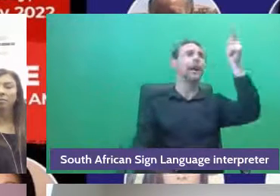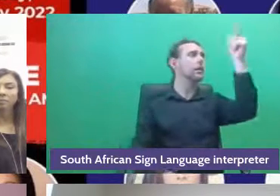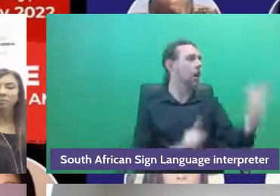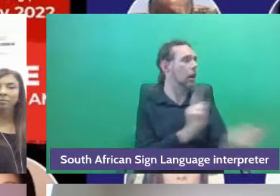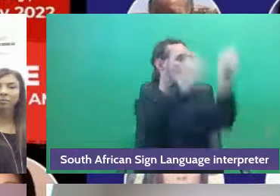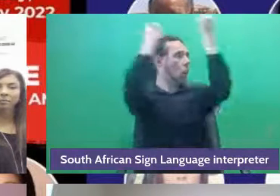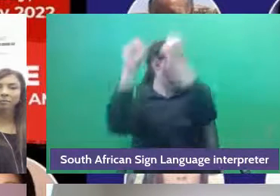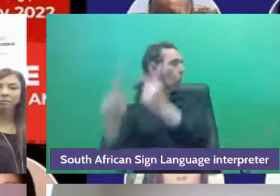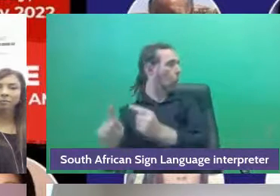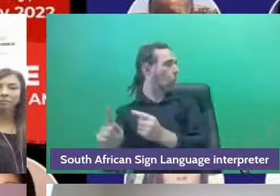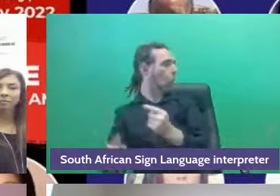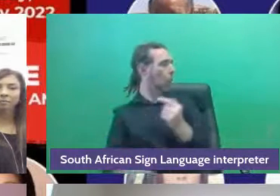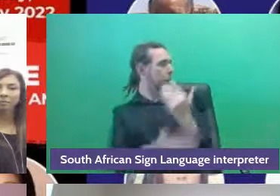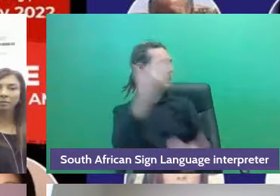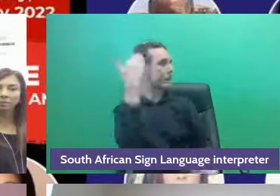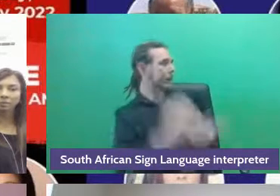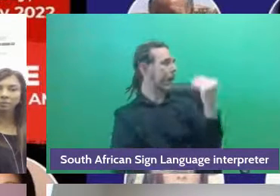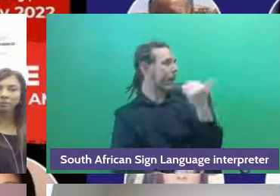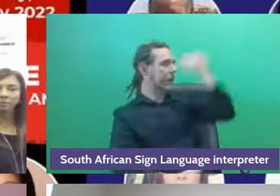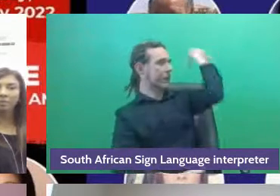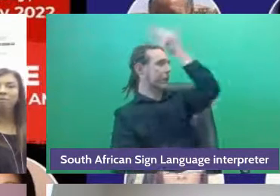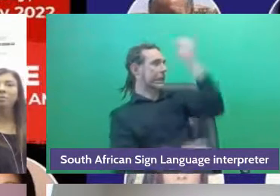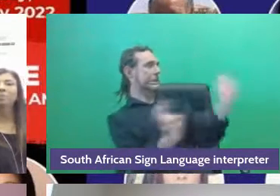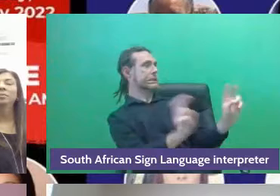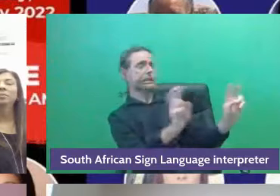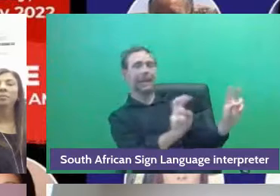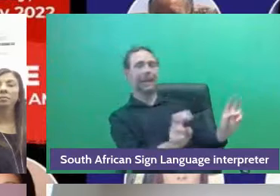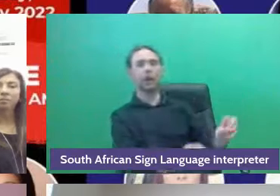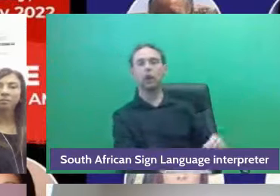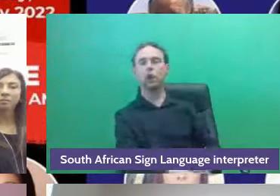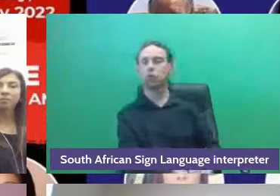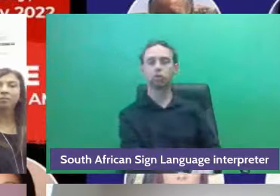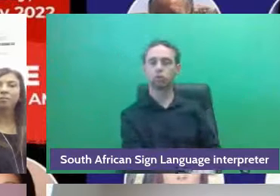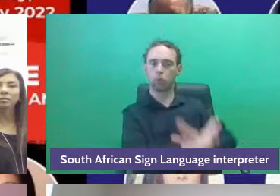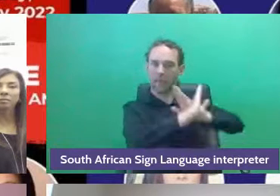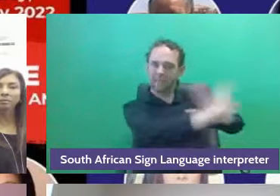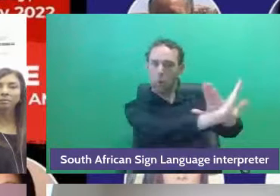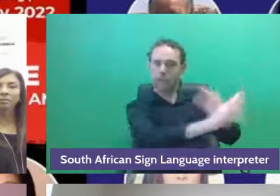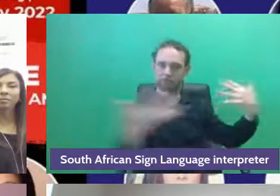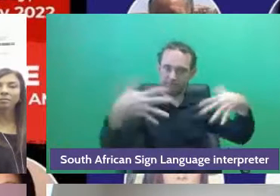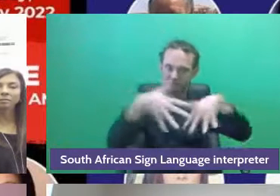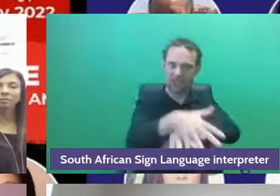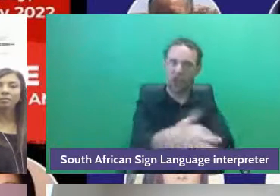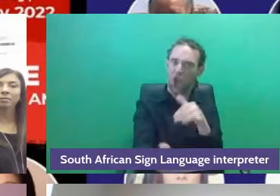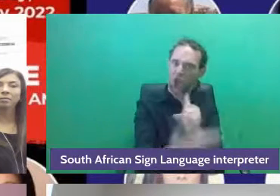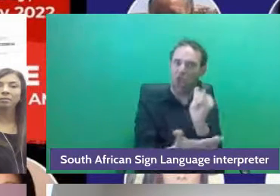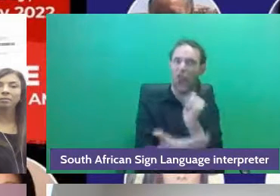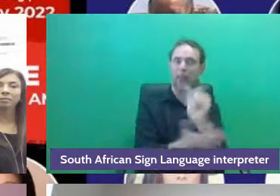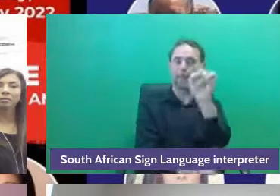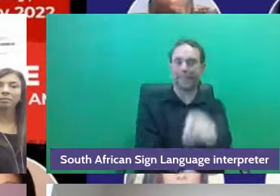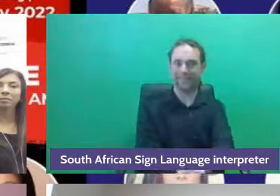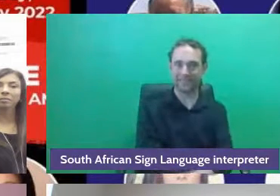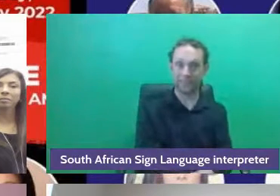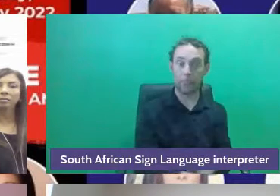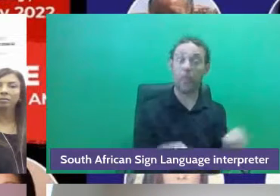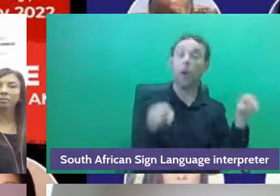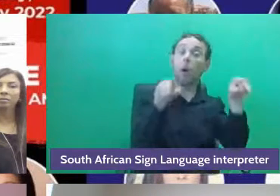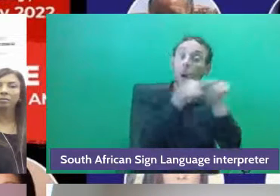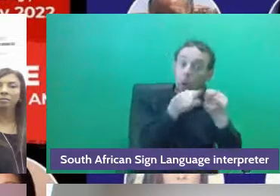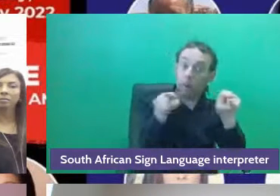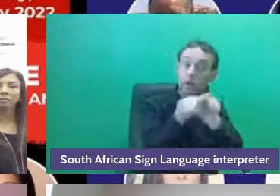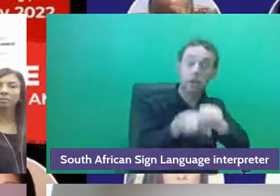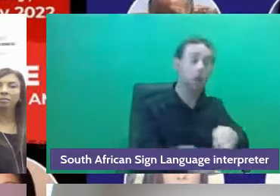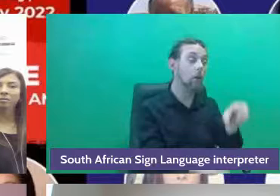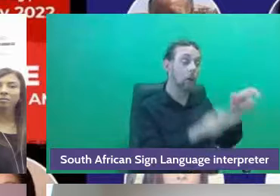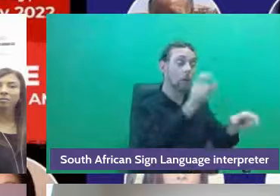taught within our schooling systems, so that we don't find ourselves with situations where, as a person with a disability, you